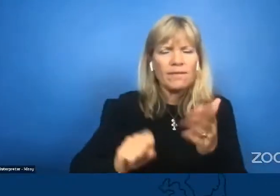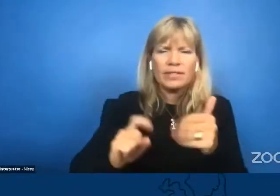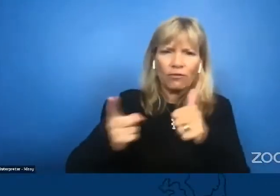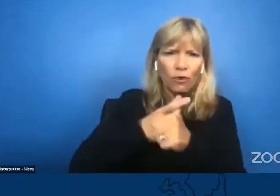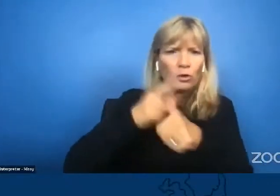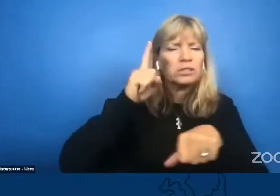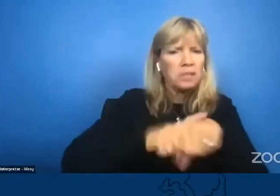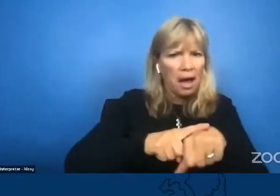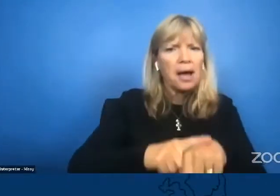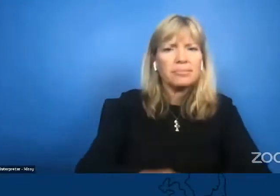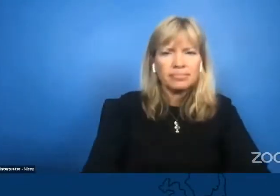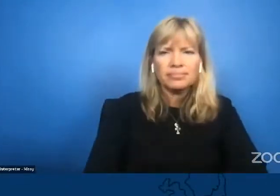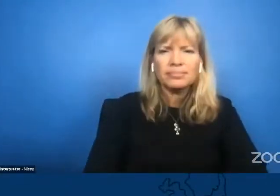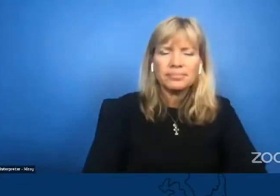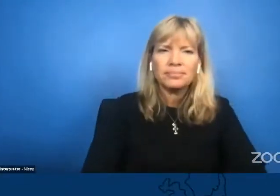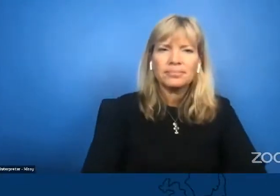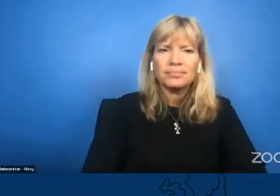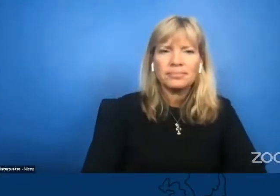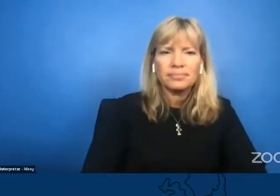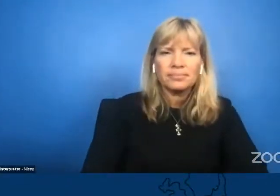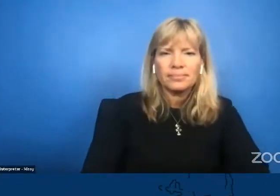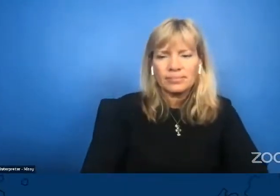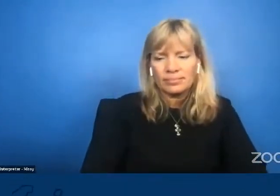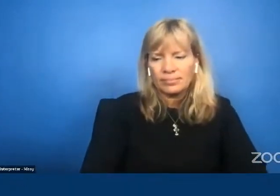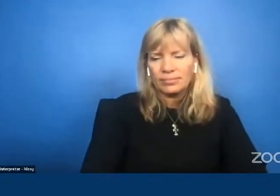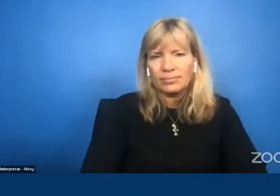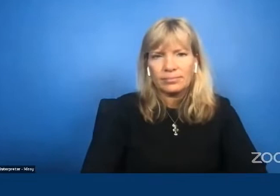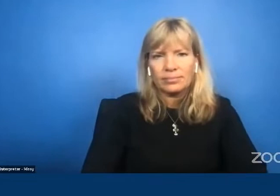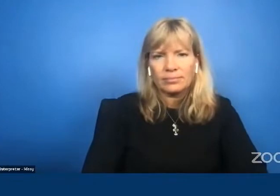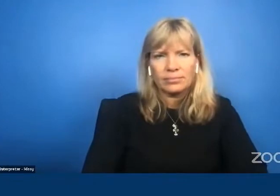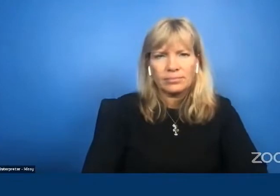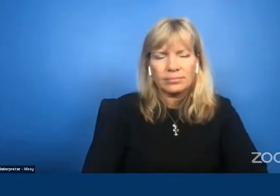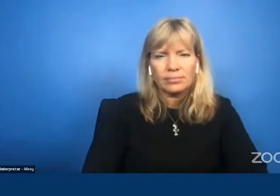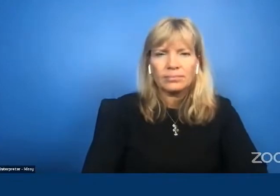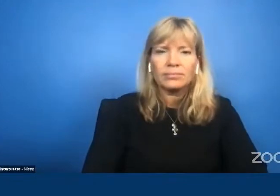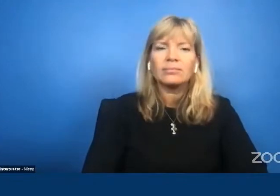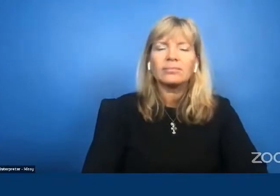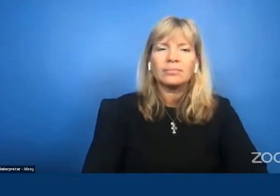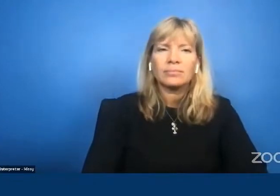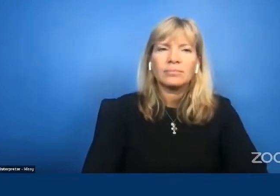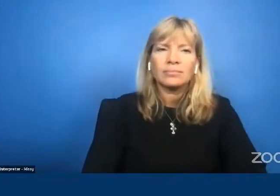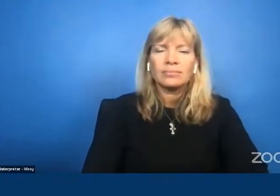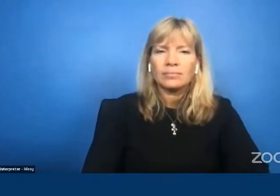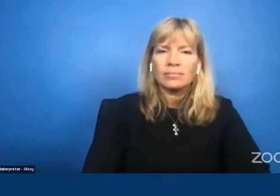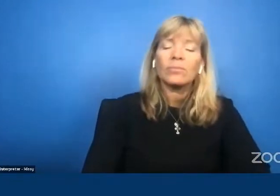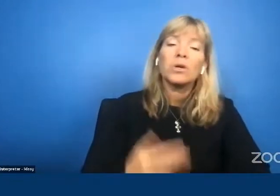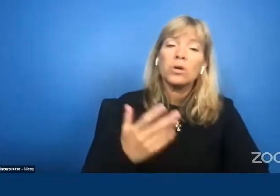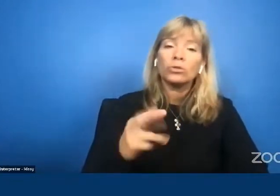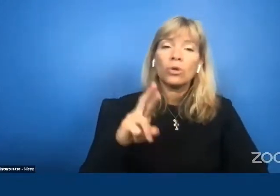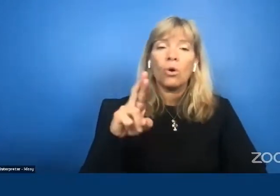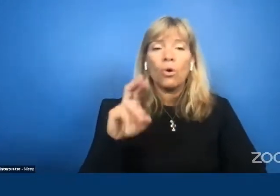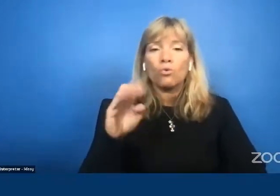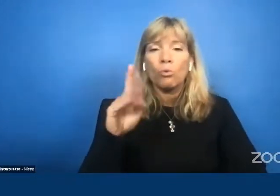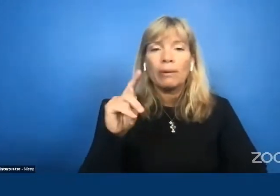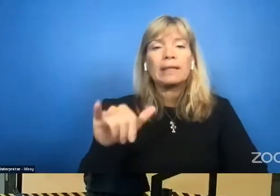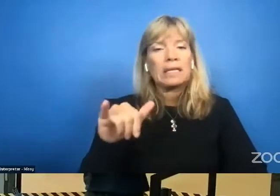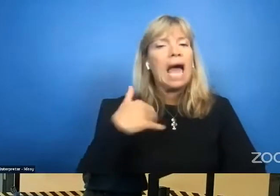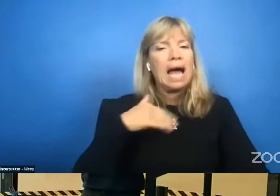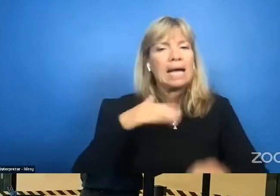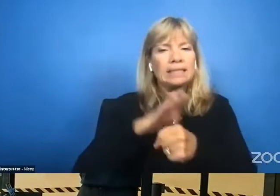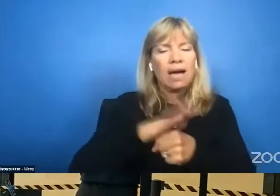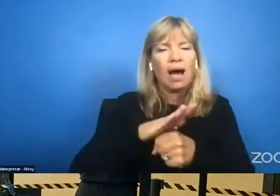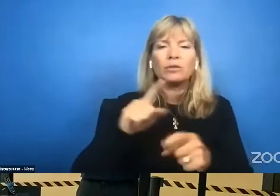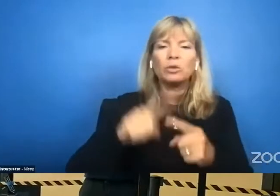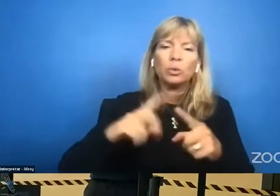first heat time. So Ability have done enough to win this with their first performance at 2